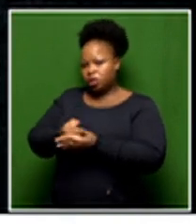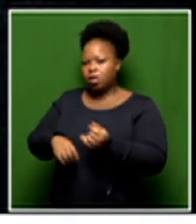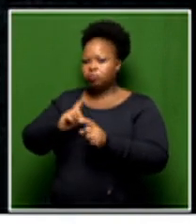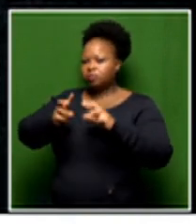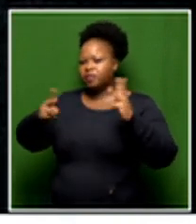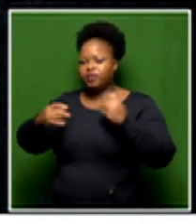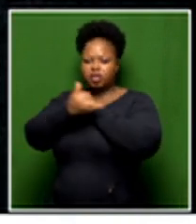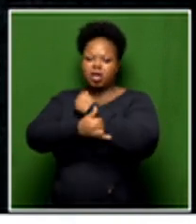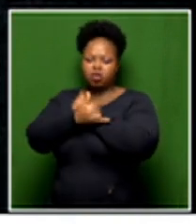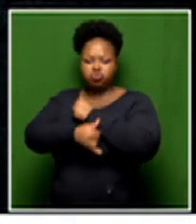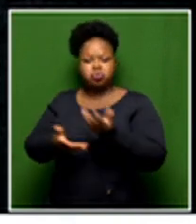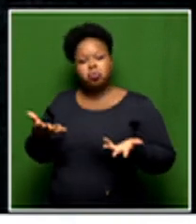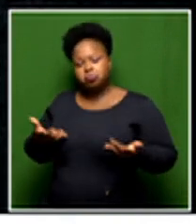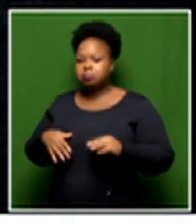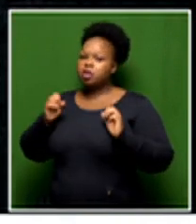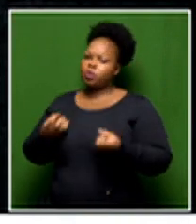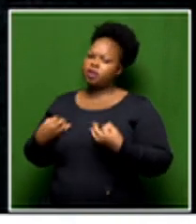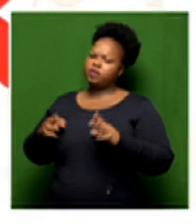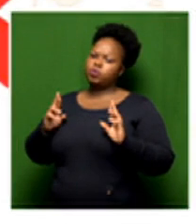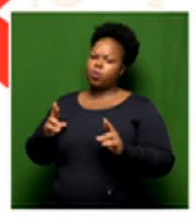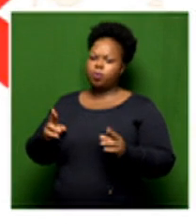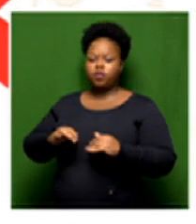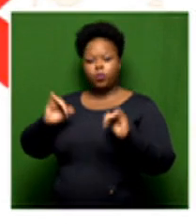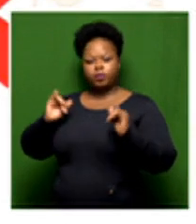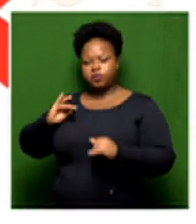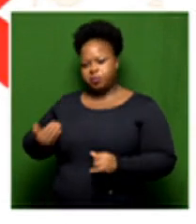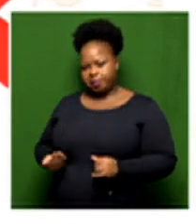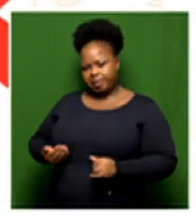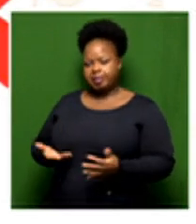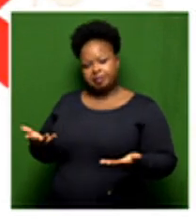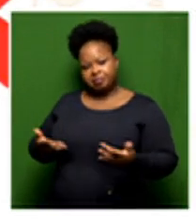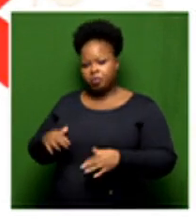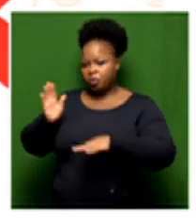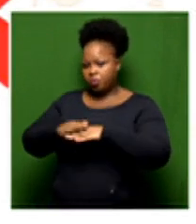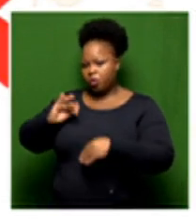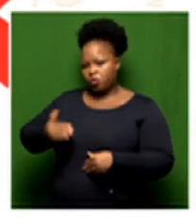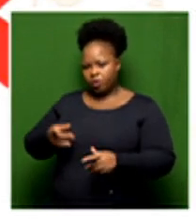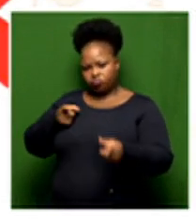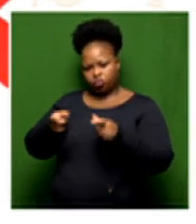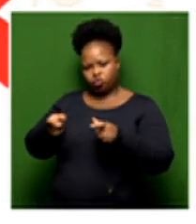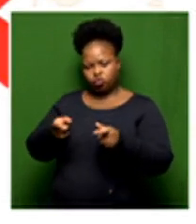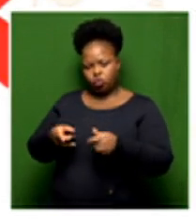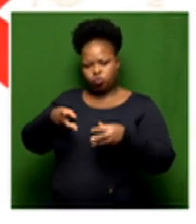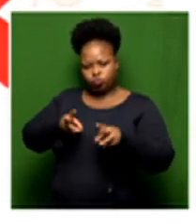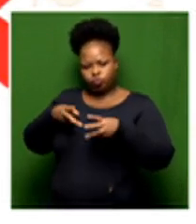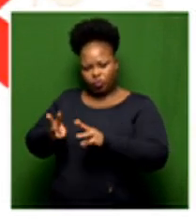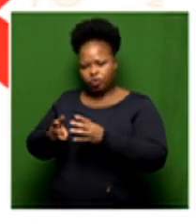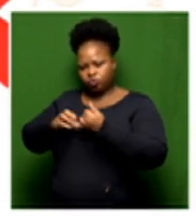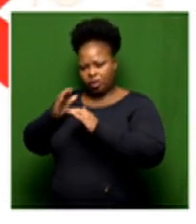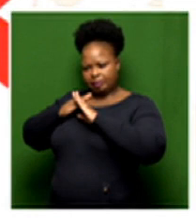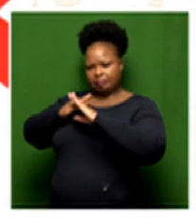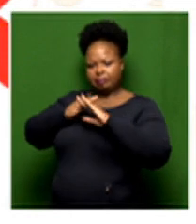every country. And so that really brings hope, particularly for women. More women-controlled interventions are